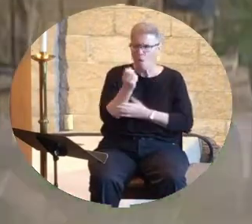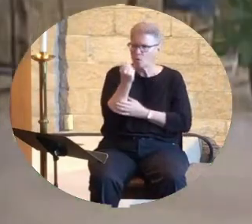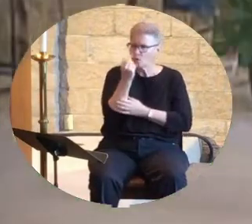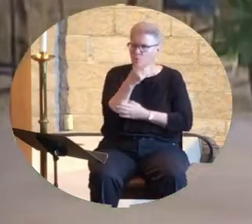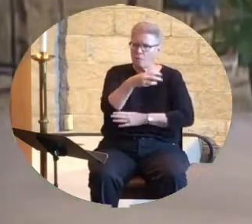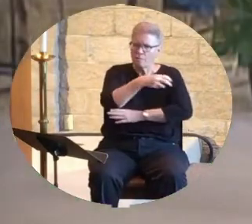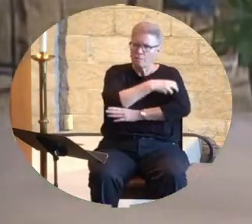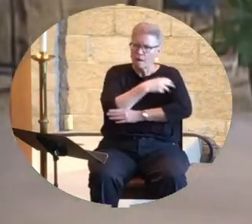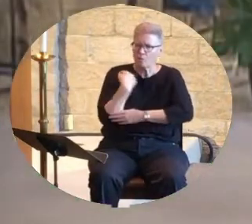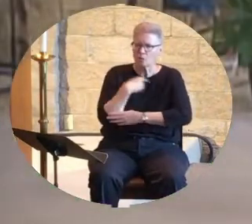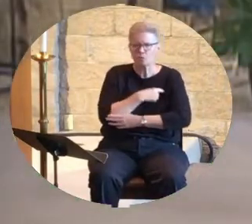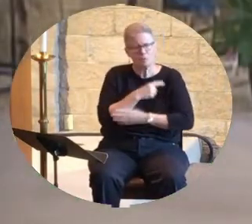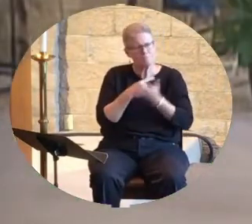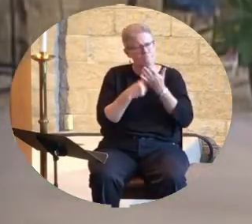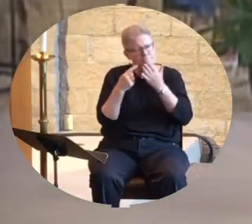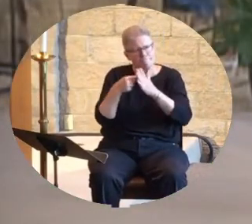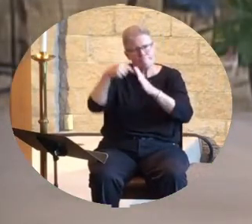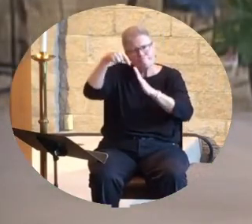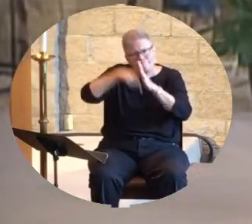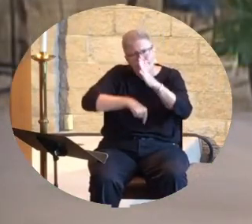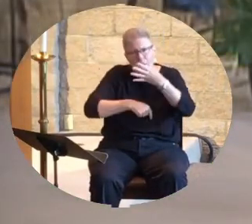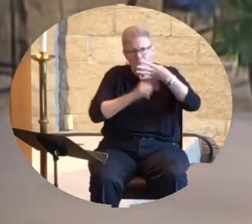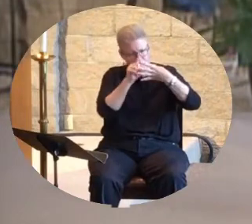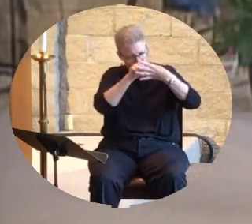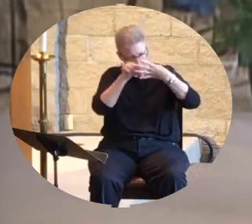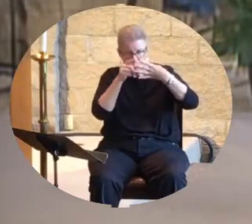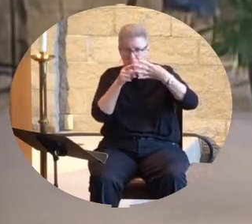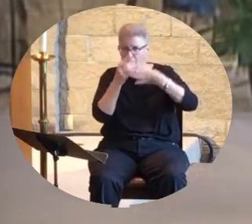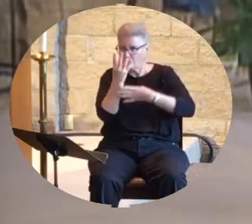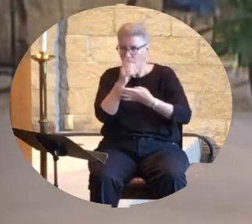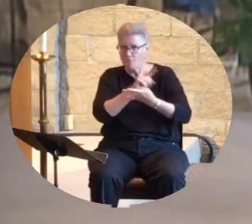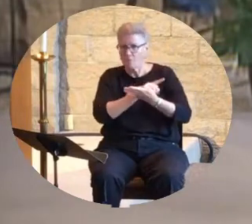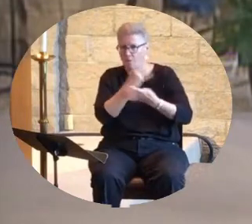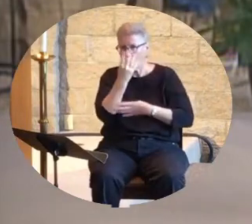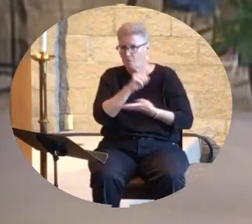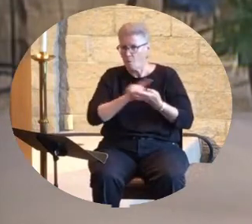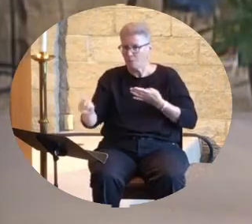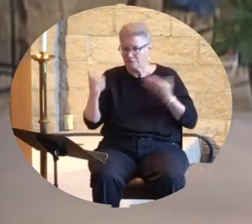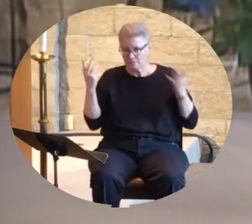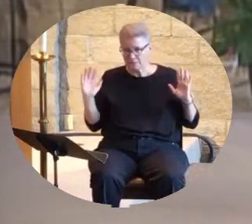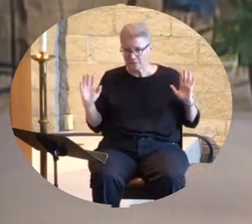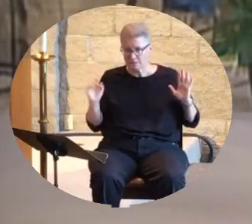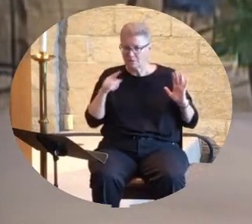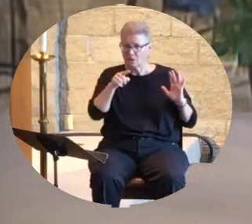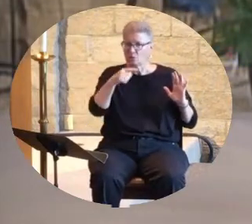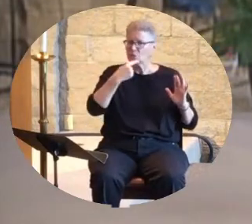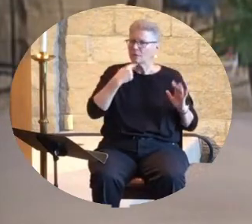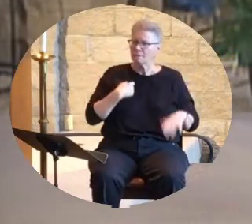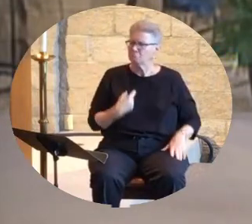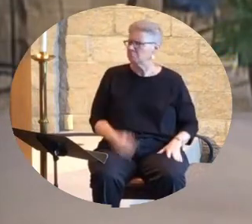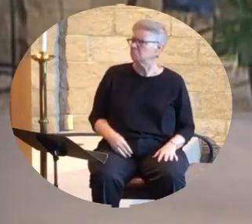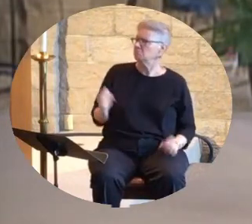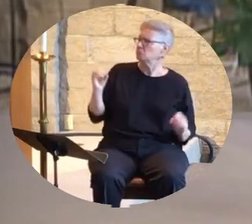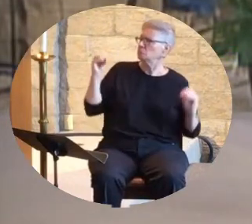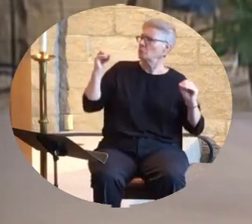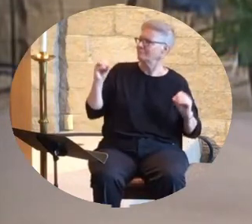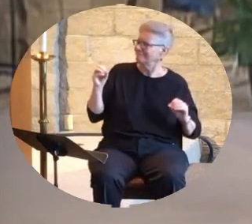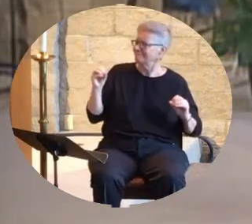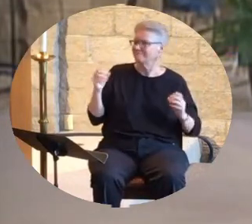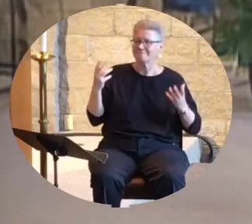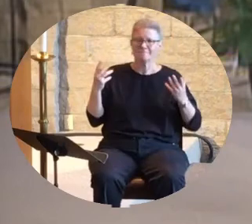of 4 weeks. Wow. And so you may say, and so what? Well, I got a lot of information